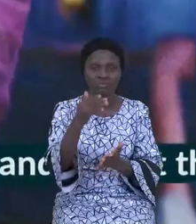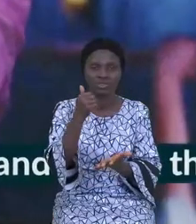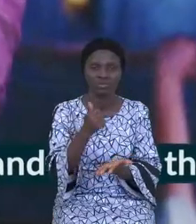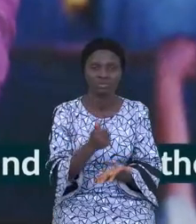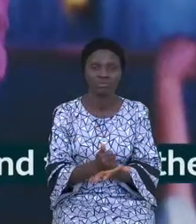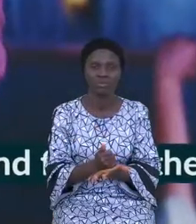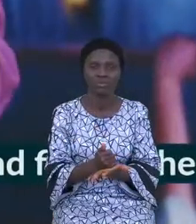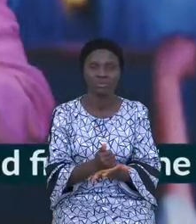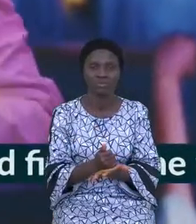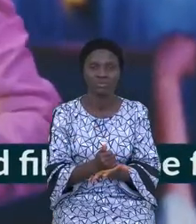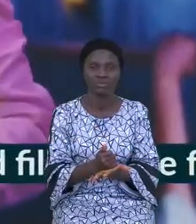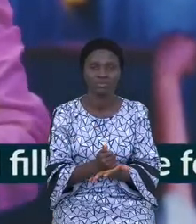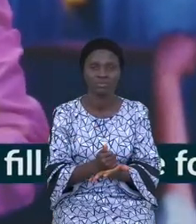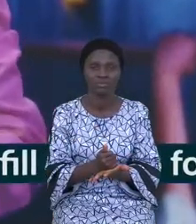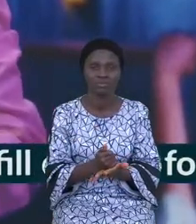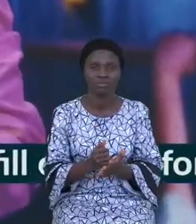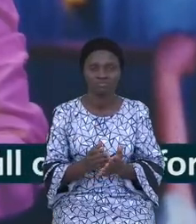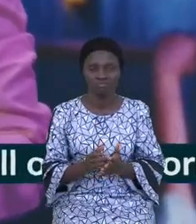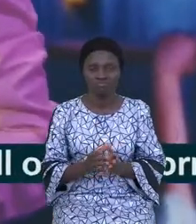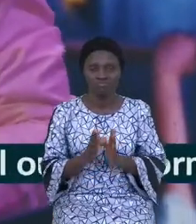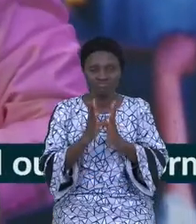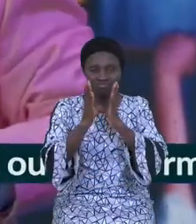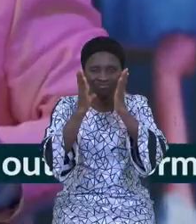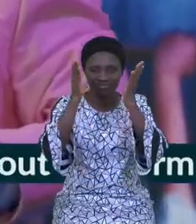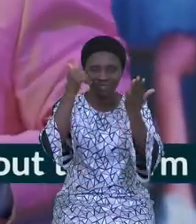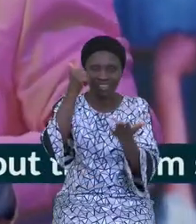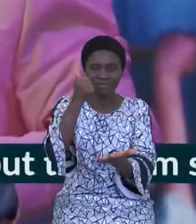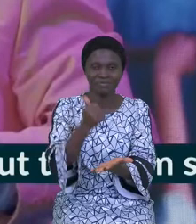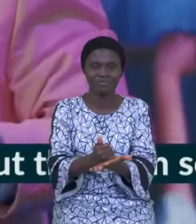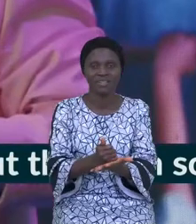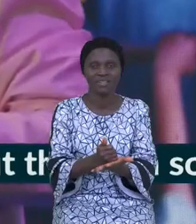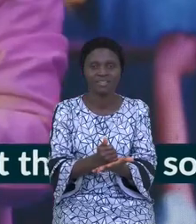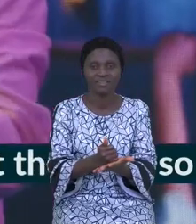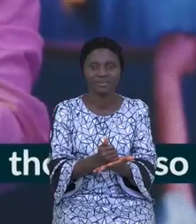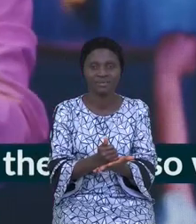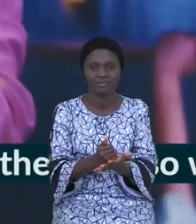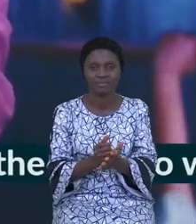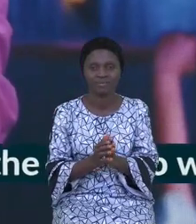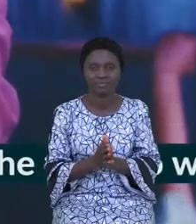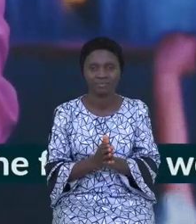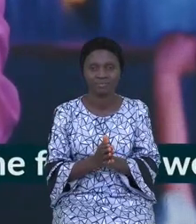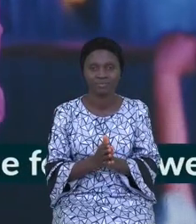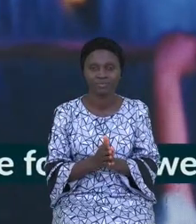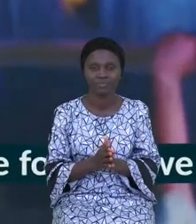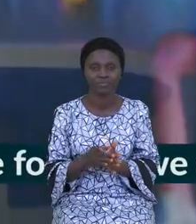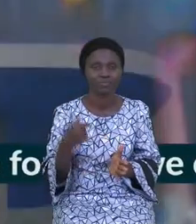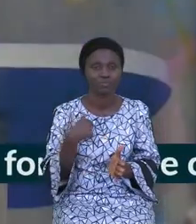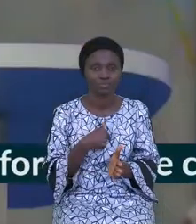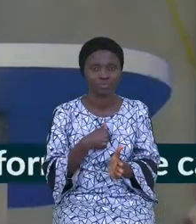Amen. Can I hear bigger amen? Amen. We are now